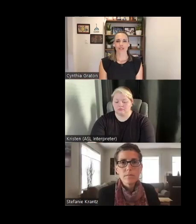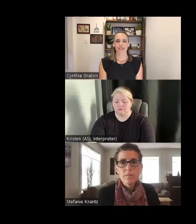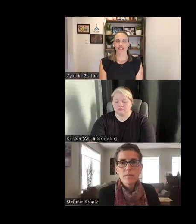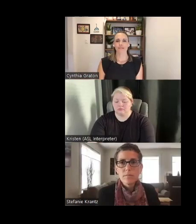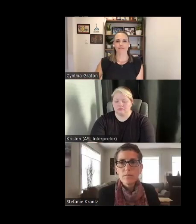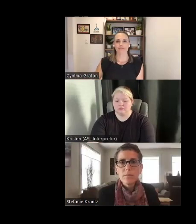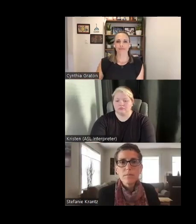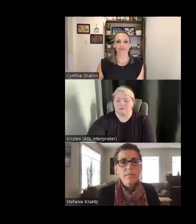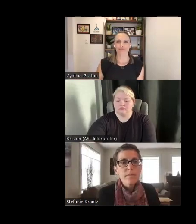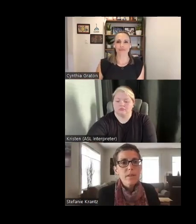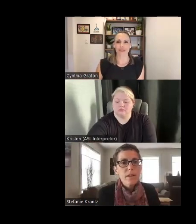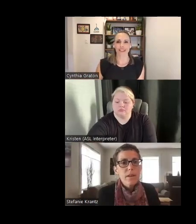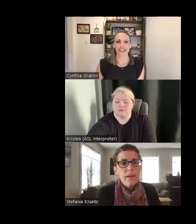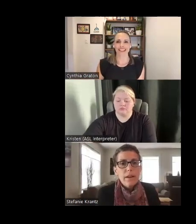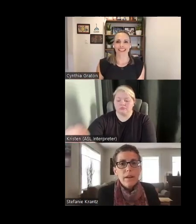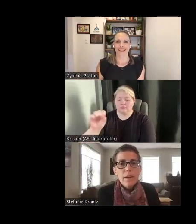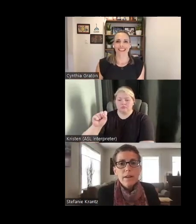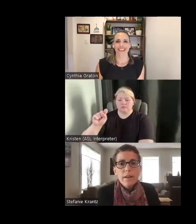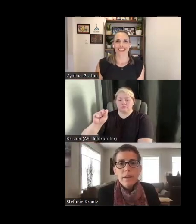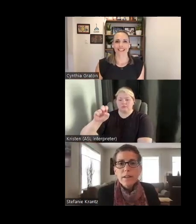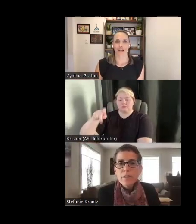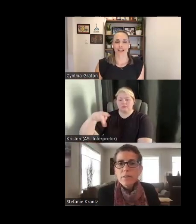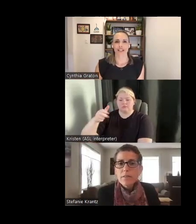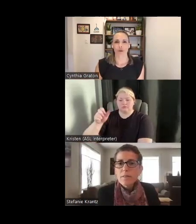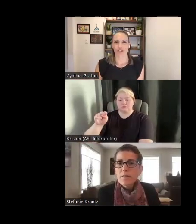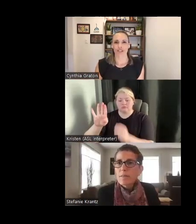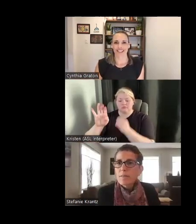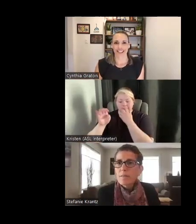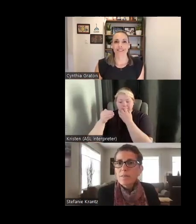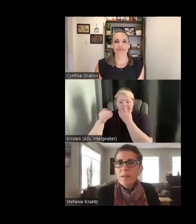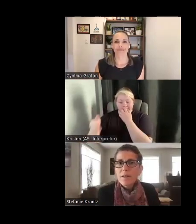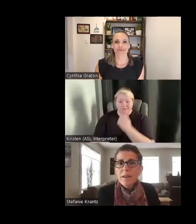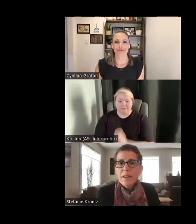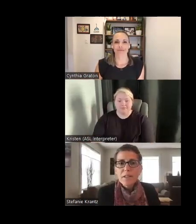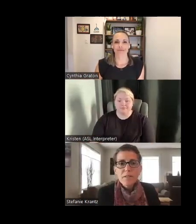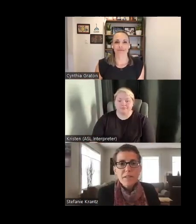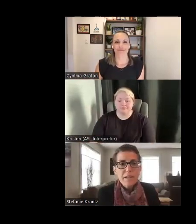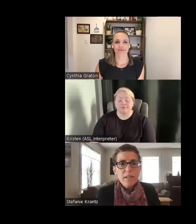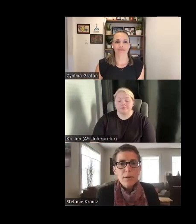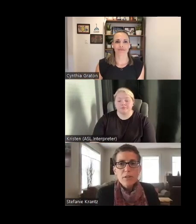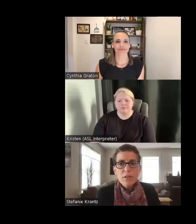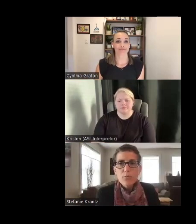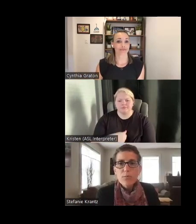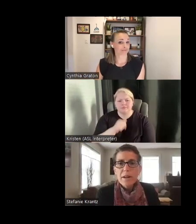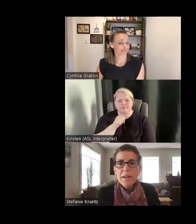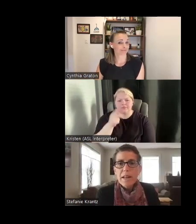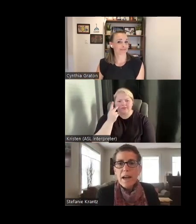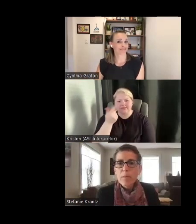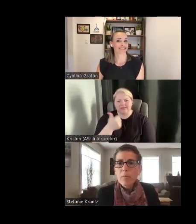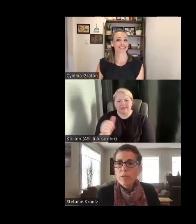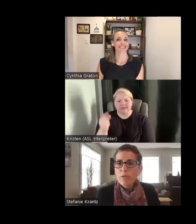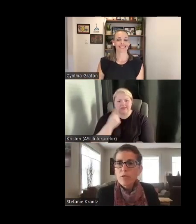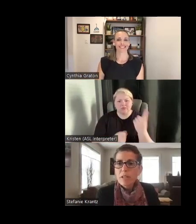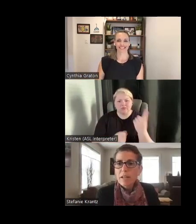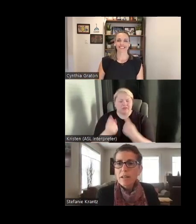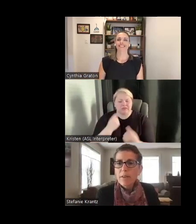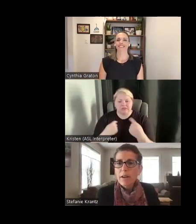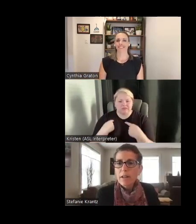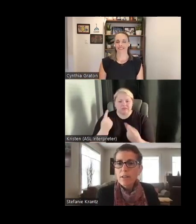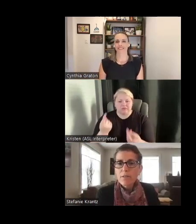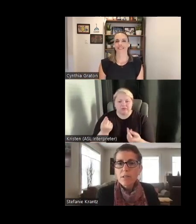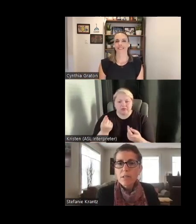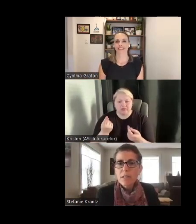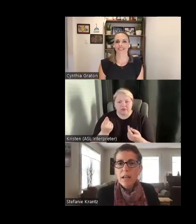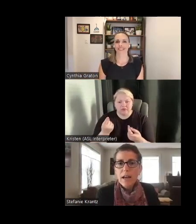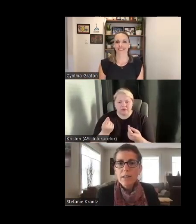So Stephanie, is Yeah, there any question? Yeah. Yeah, I don't see any questions right now, and we're getting